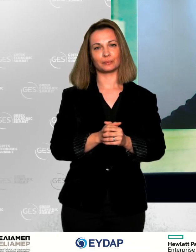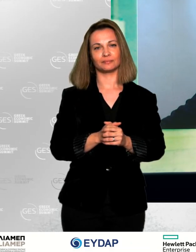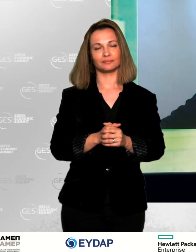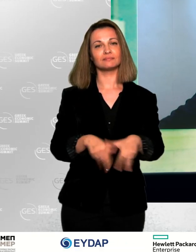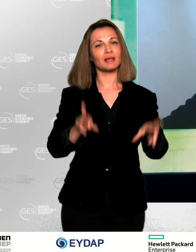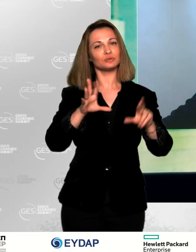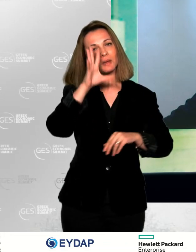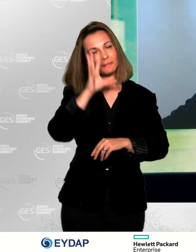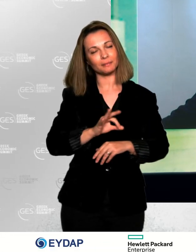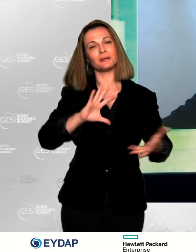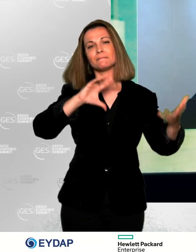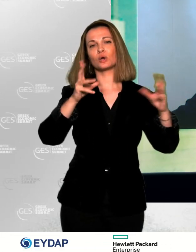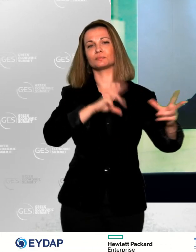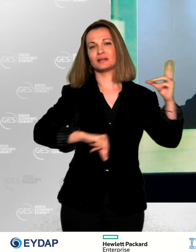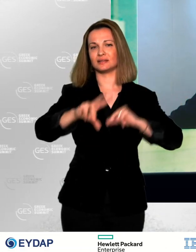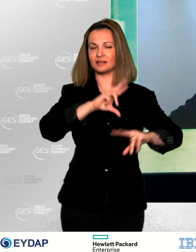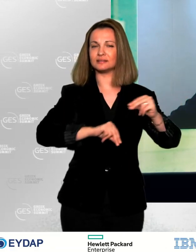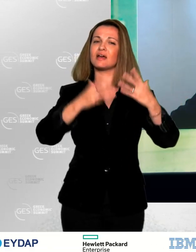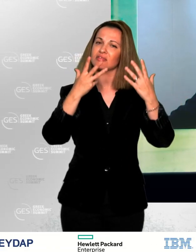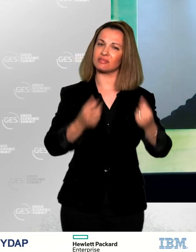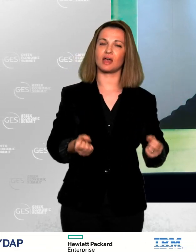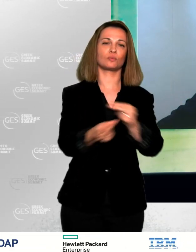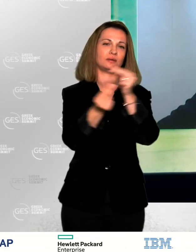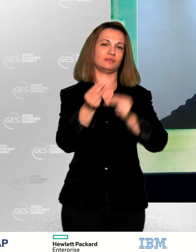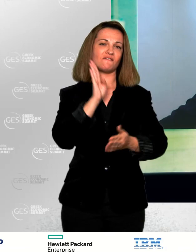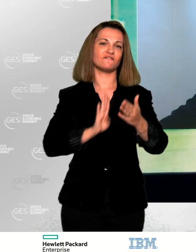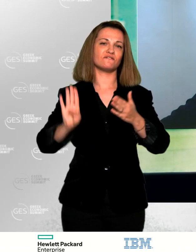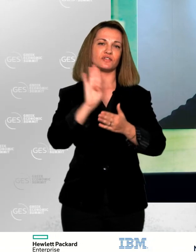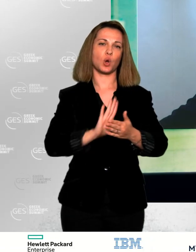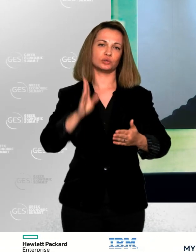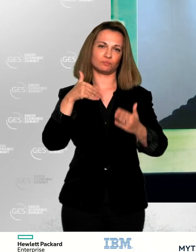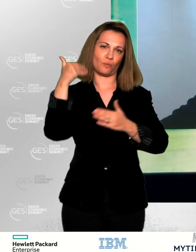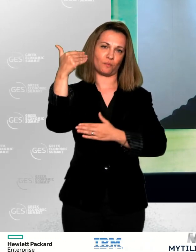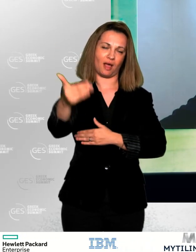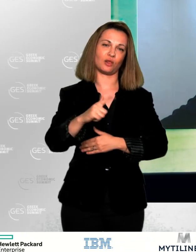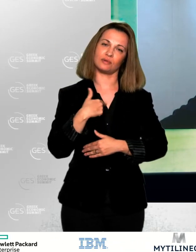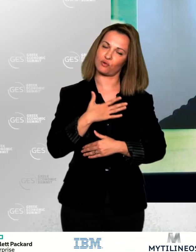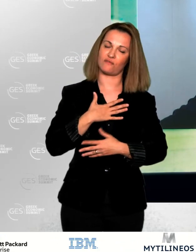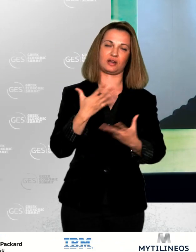indeed at a sustainable future. Thank you very much. Thank you so much. Thank you.